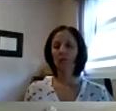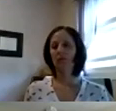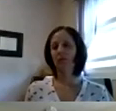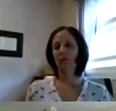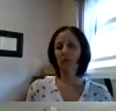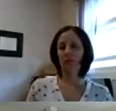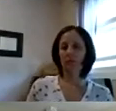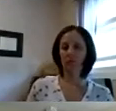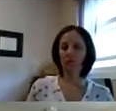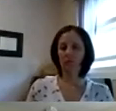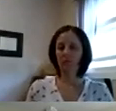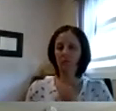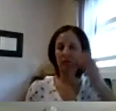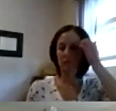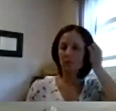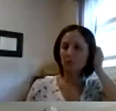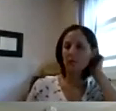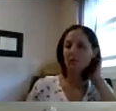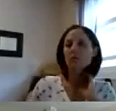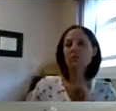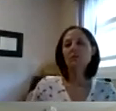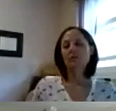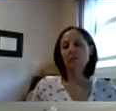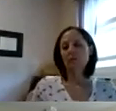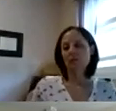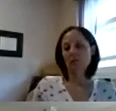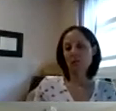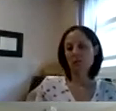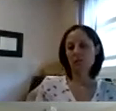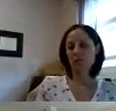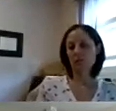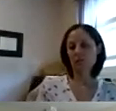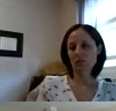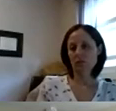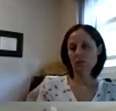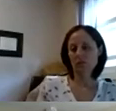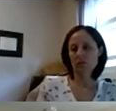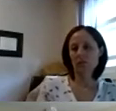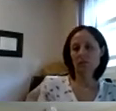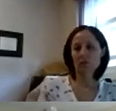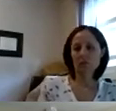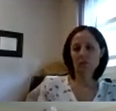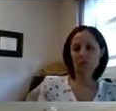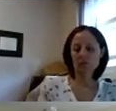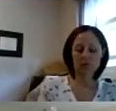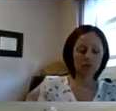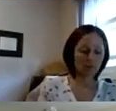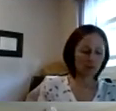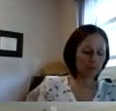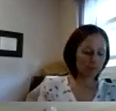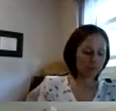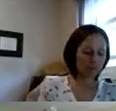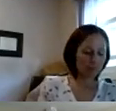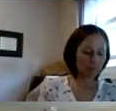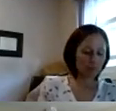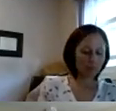separate application, and it already has taken place. There were only certain organizations in the state of South Dakota that were eligible to